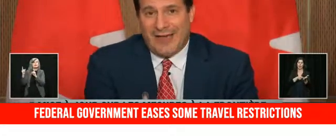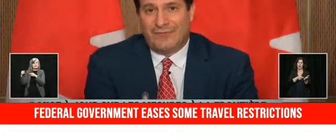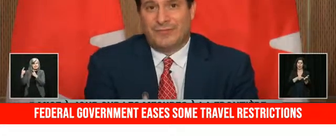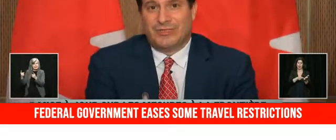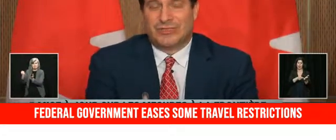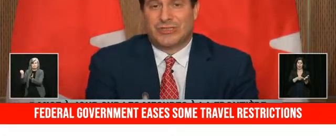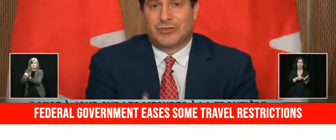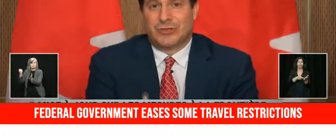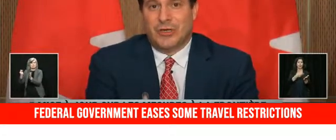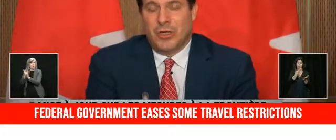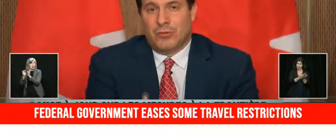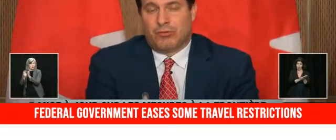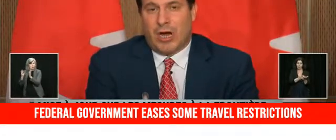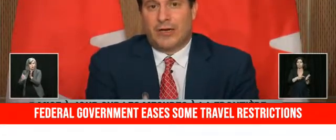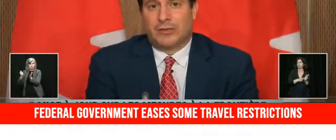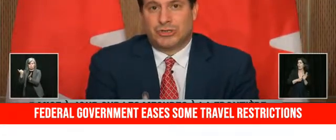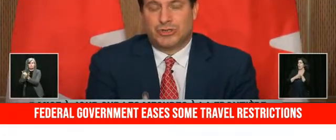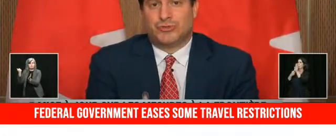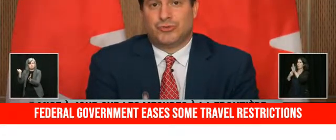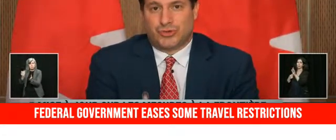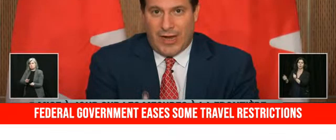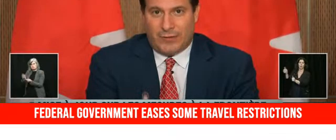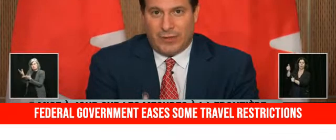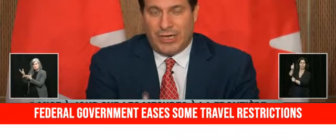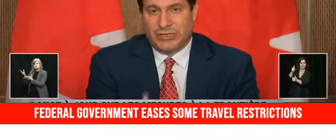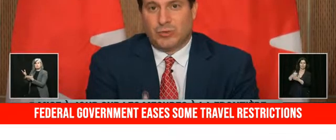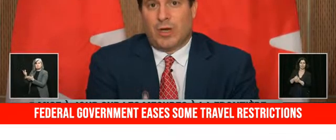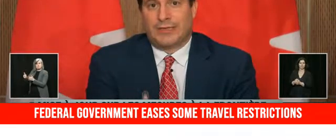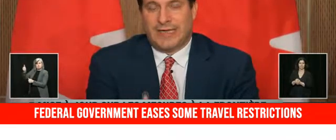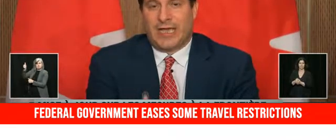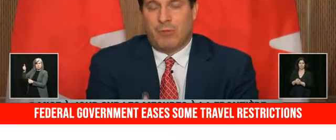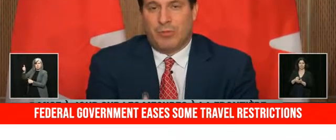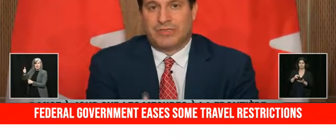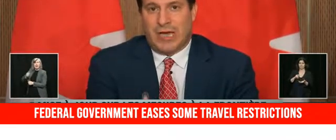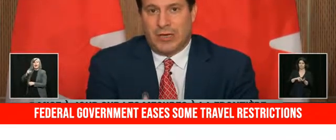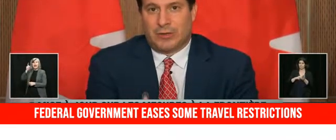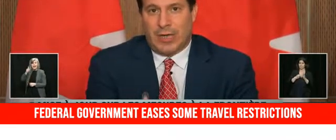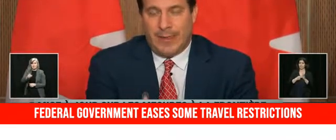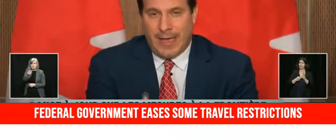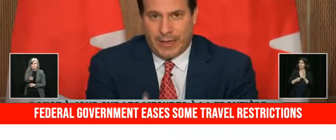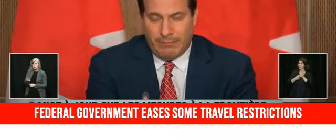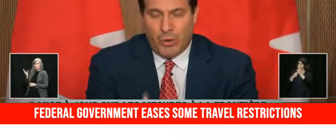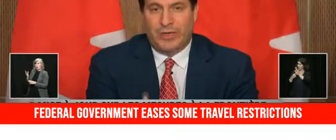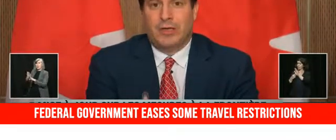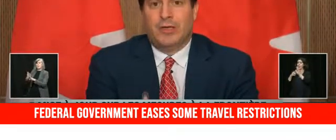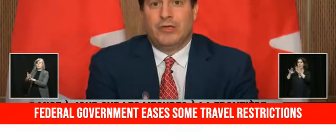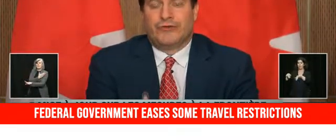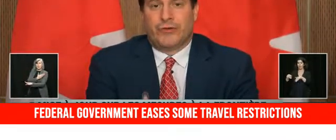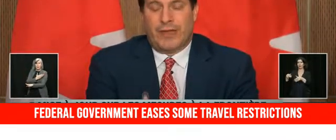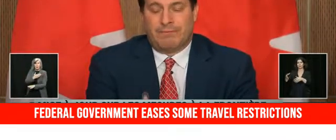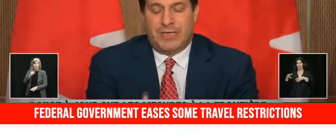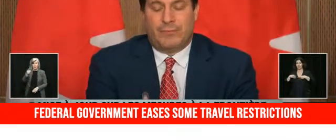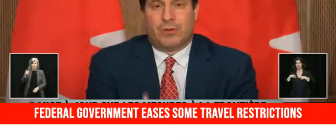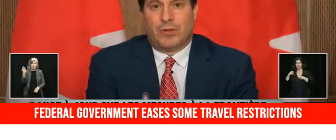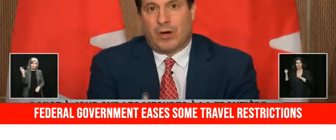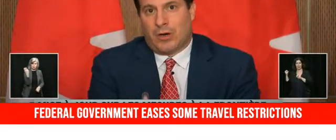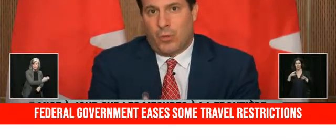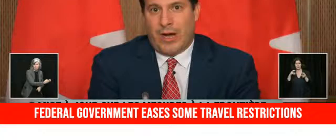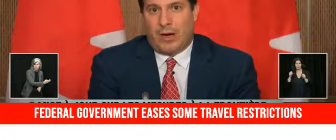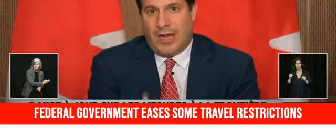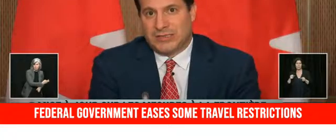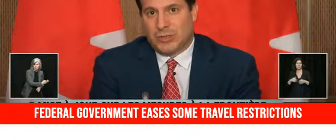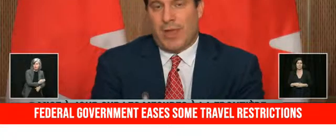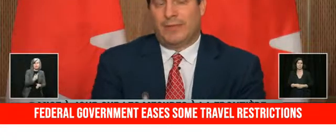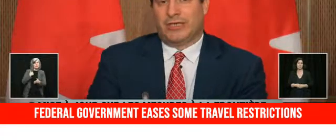authorizations have to be secured prior to travel. And I just want to take a moment to underline that component so that people